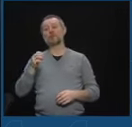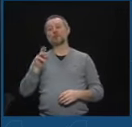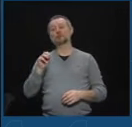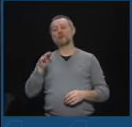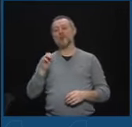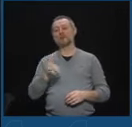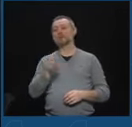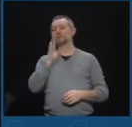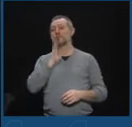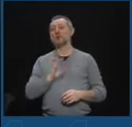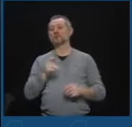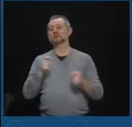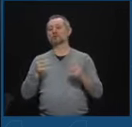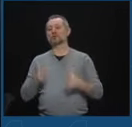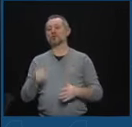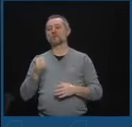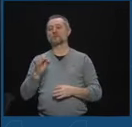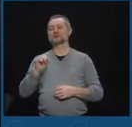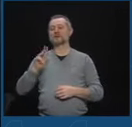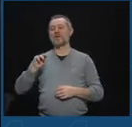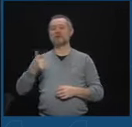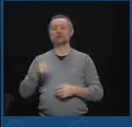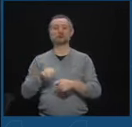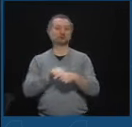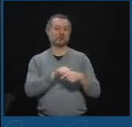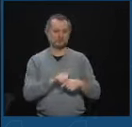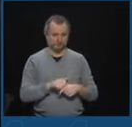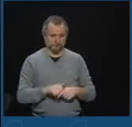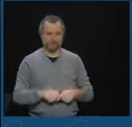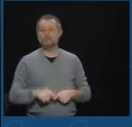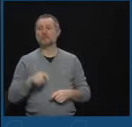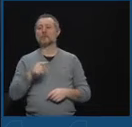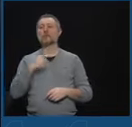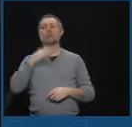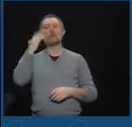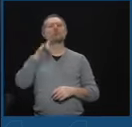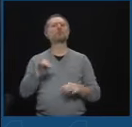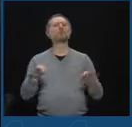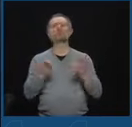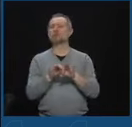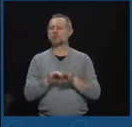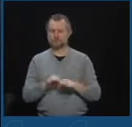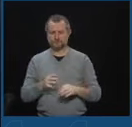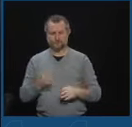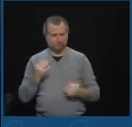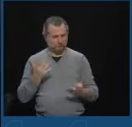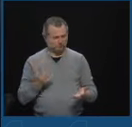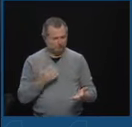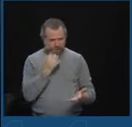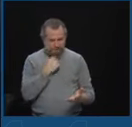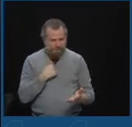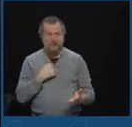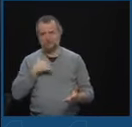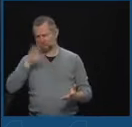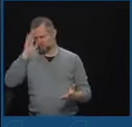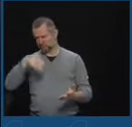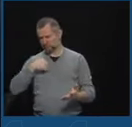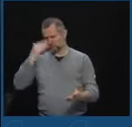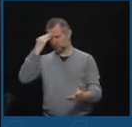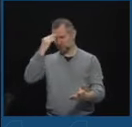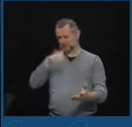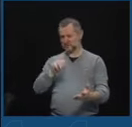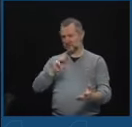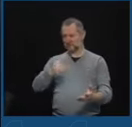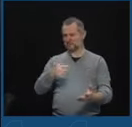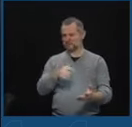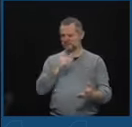of you. And I want you to know why this is such an important program to me. I was actually very familiar with the Snug program that